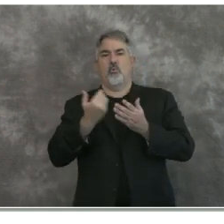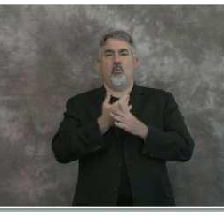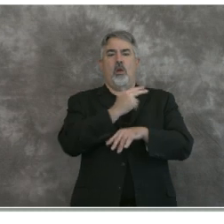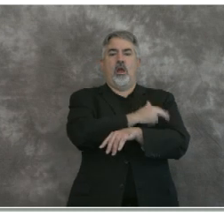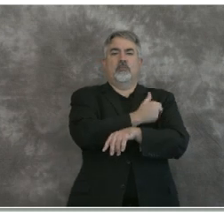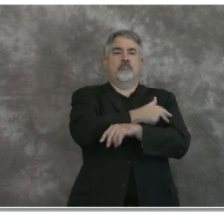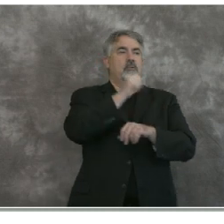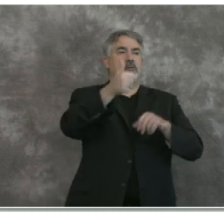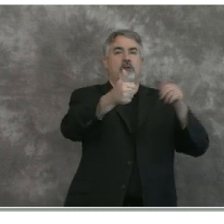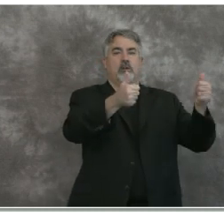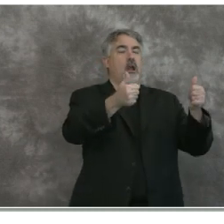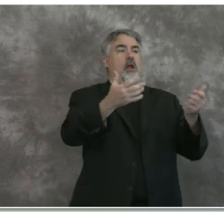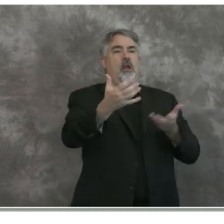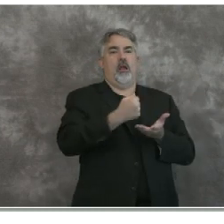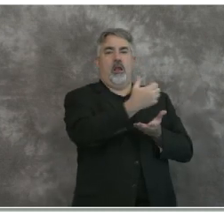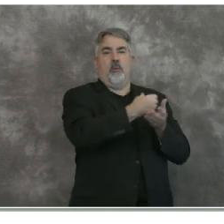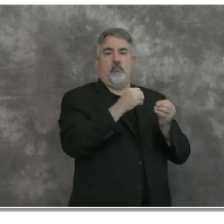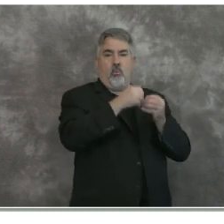reporting.